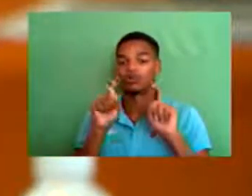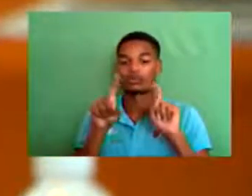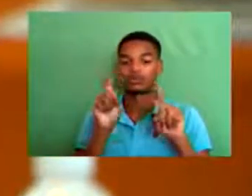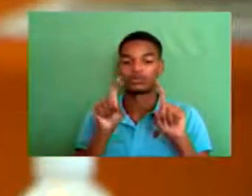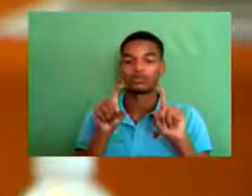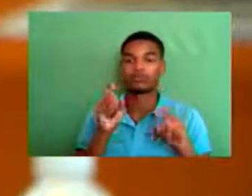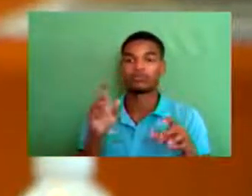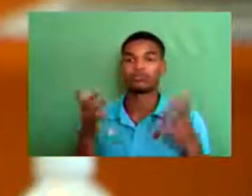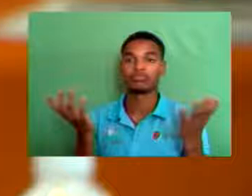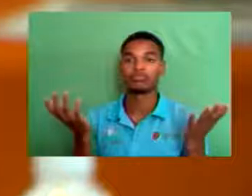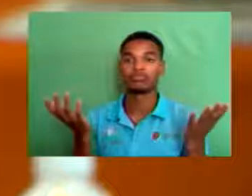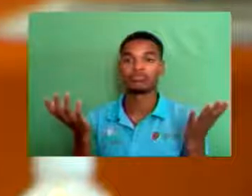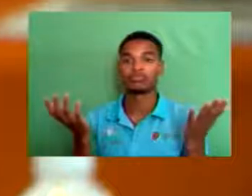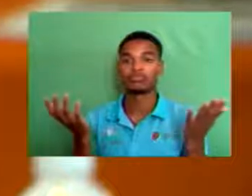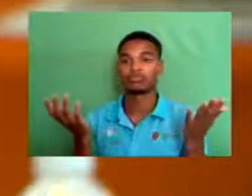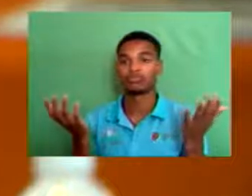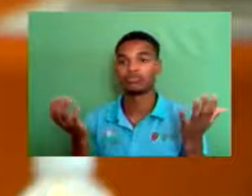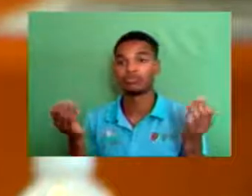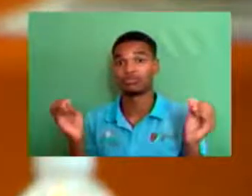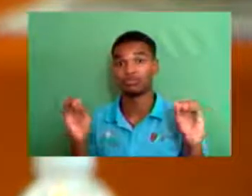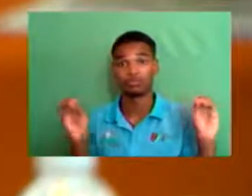Great. Yeah.